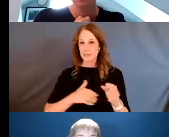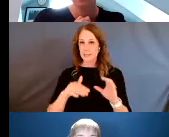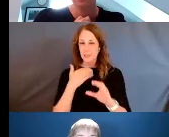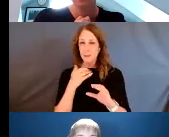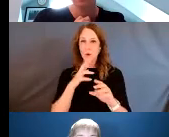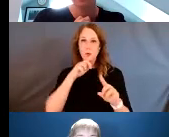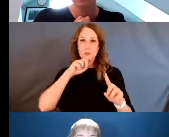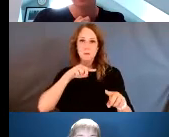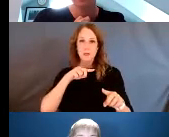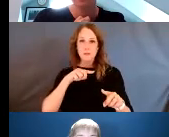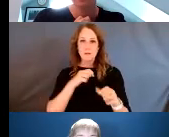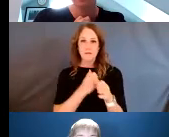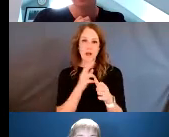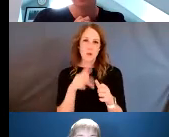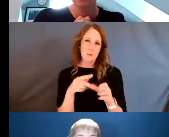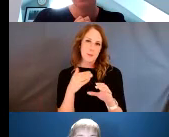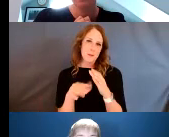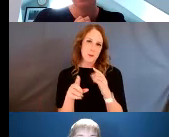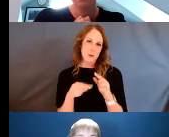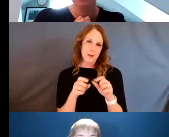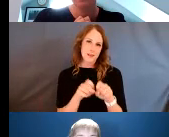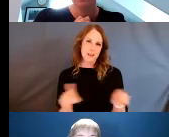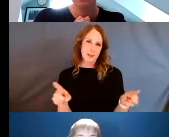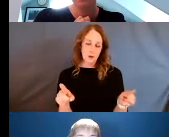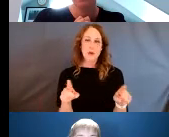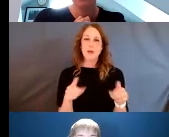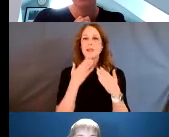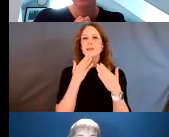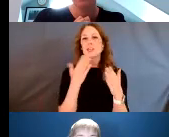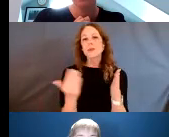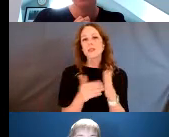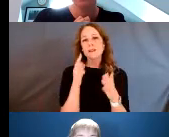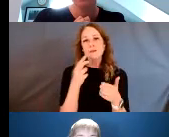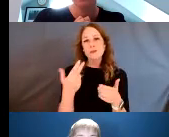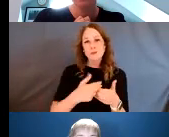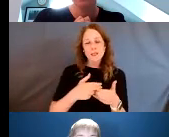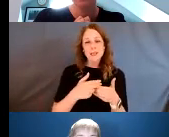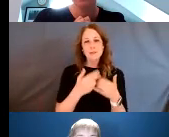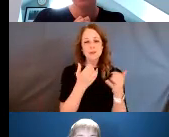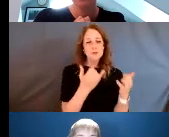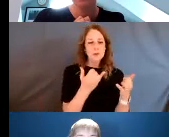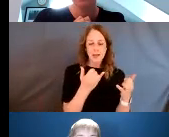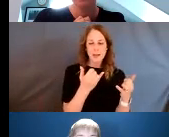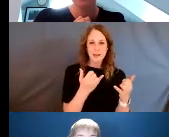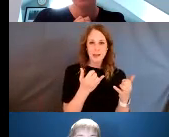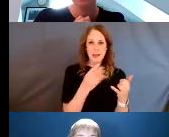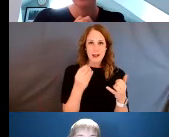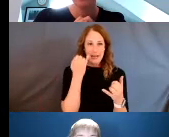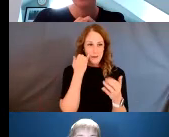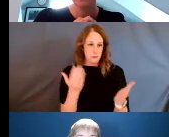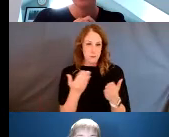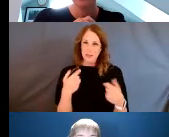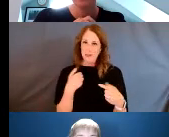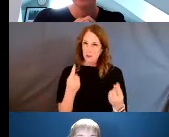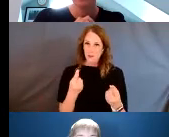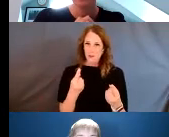to the follow-up email when it comes. So thank you again so much for joining us for today's session. And if you've been here for the other sessions as